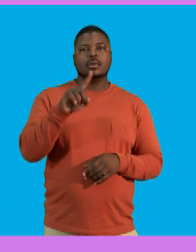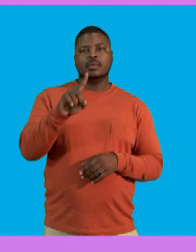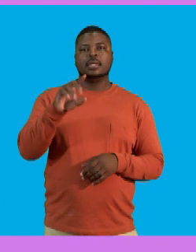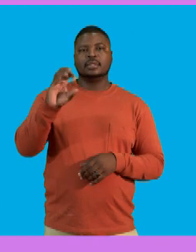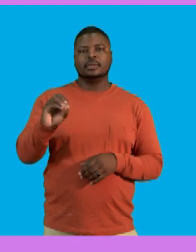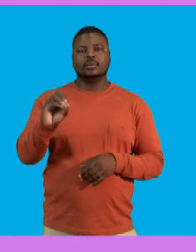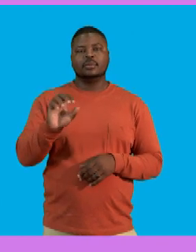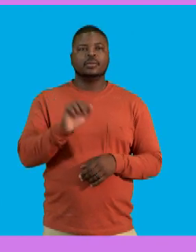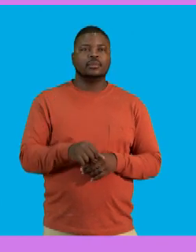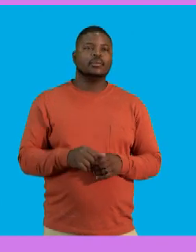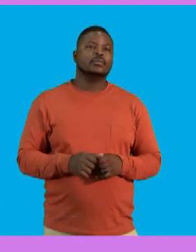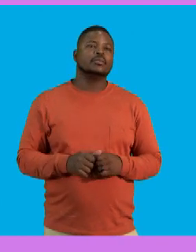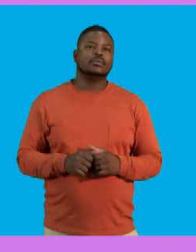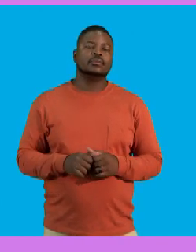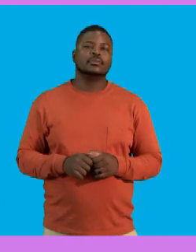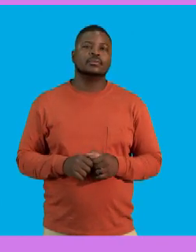2.10,